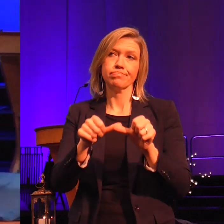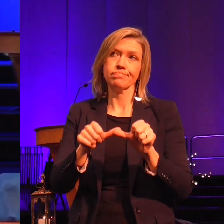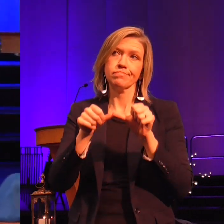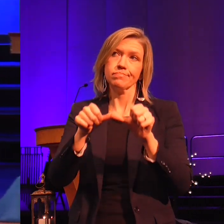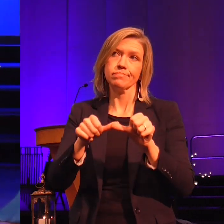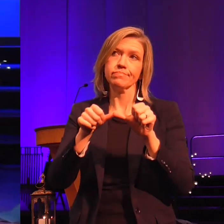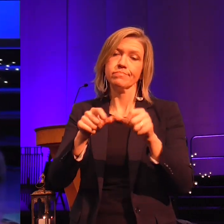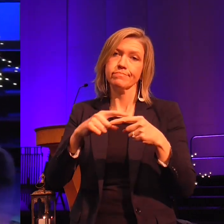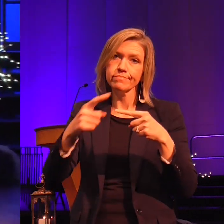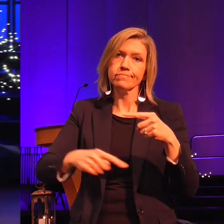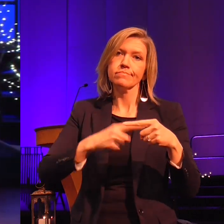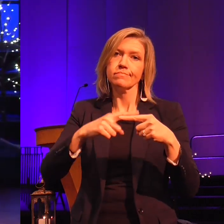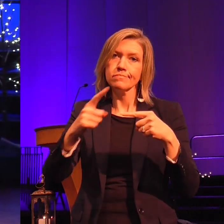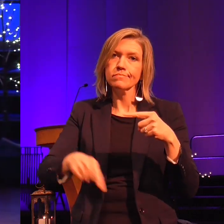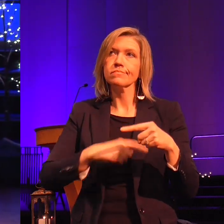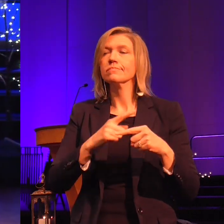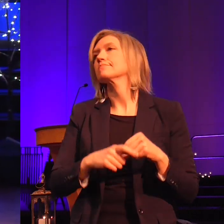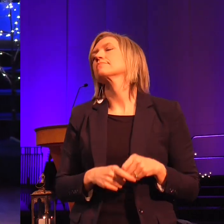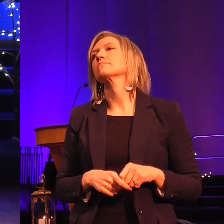great writer,